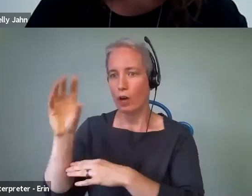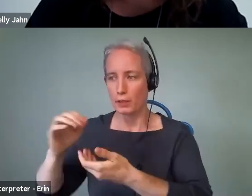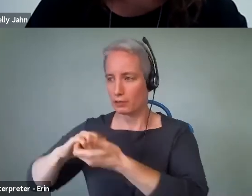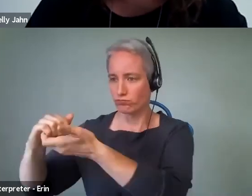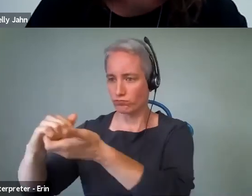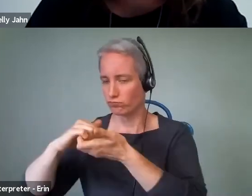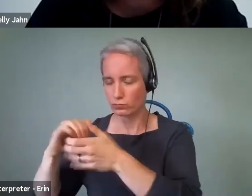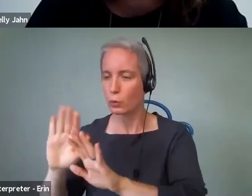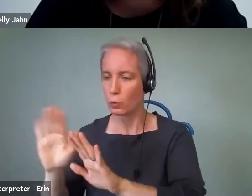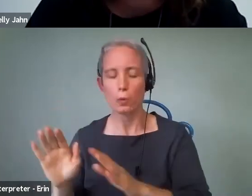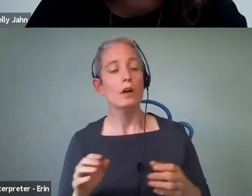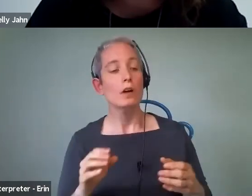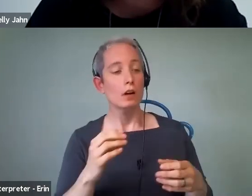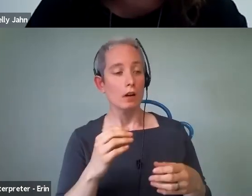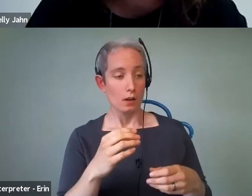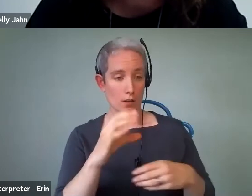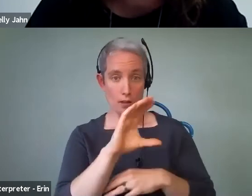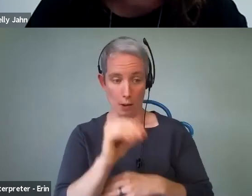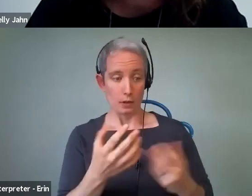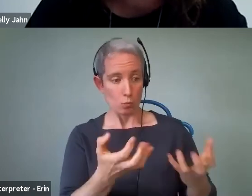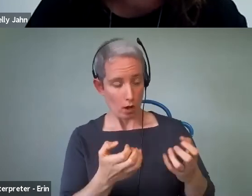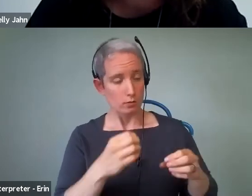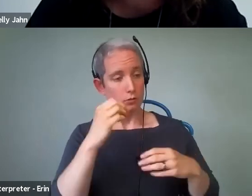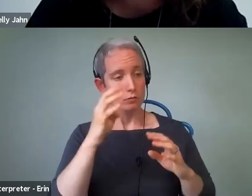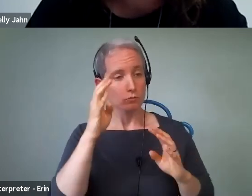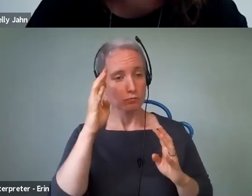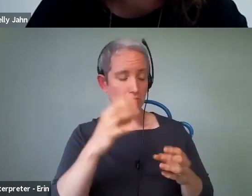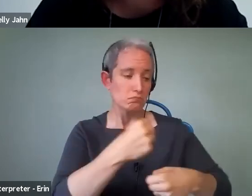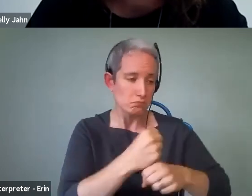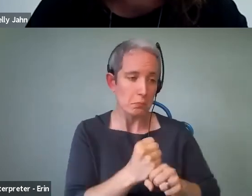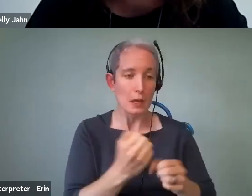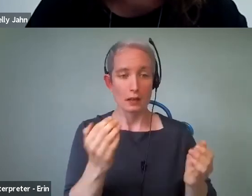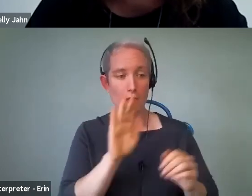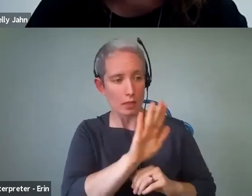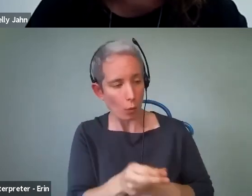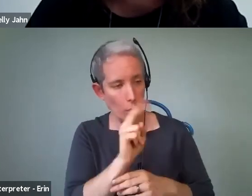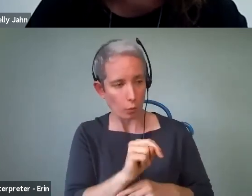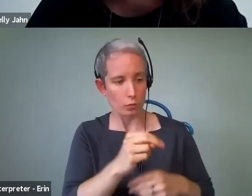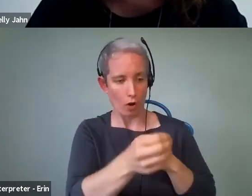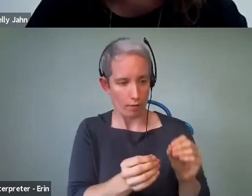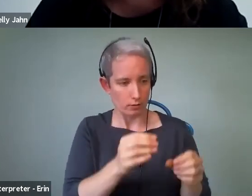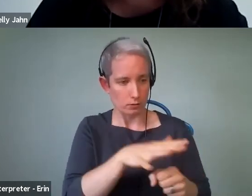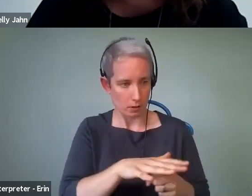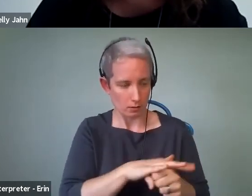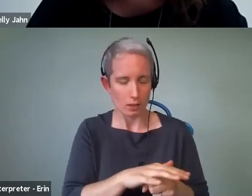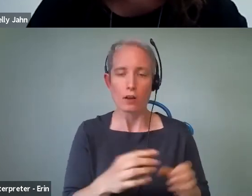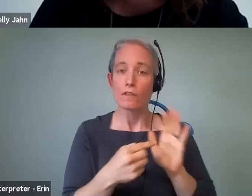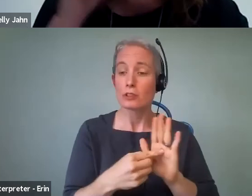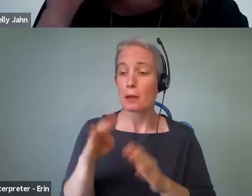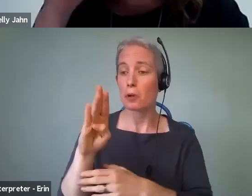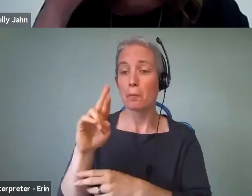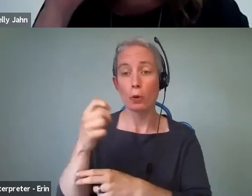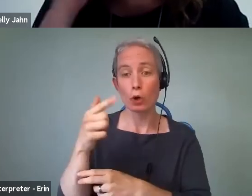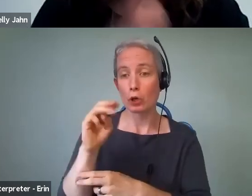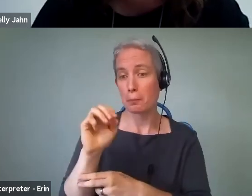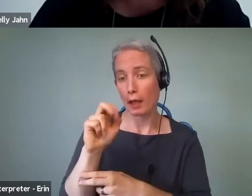for example, Bergmann, if it's a smaller company, if you had a larger company, it's 1,000 employees, can you spread it out? Can